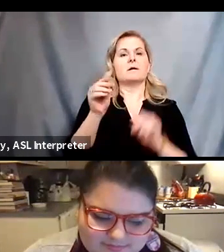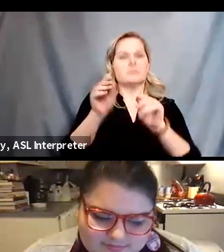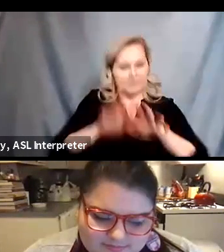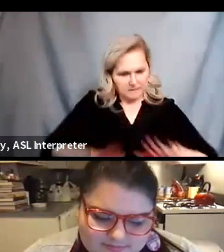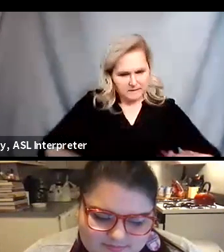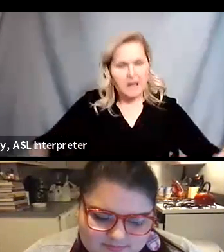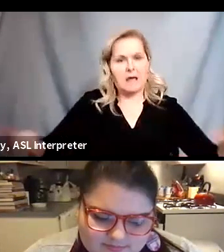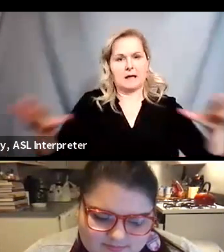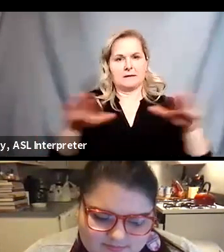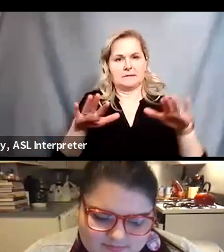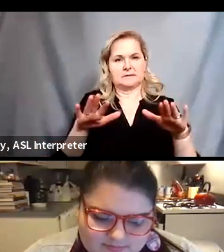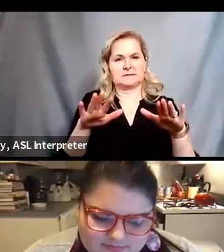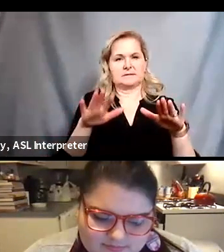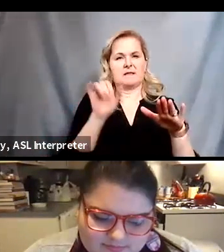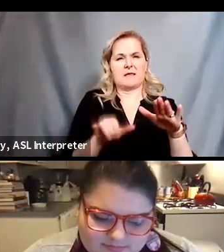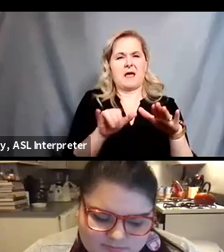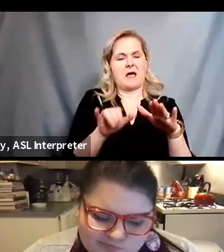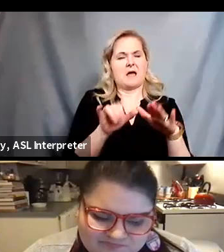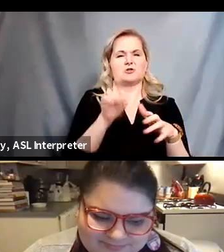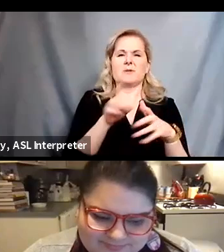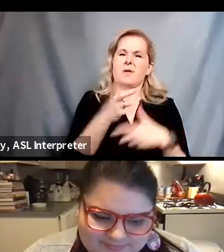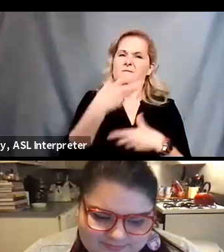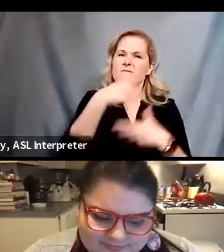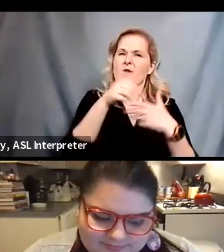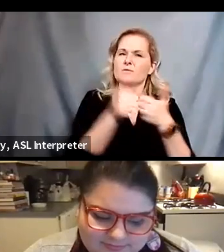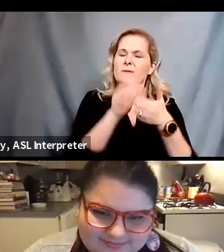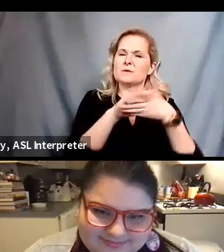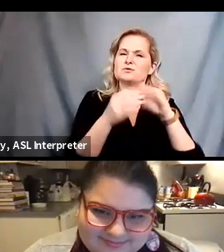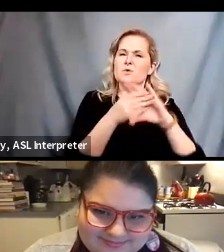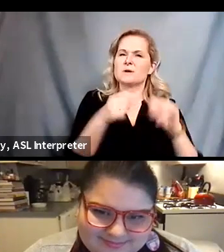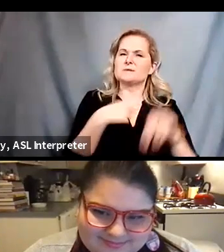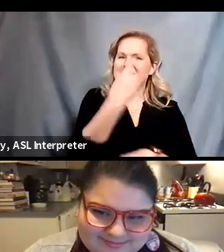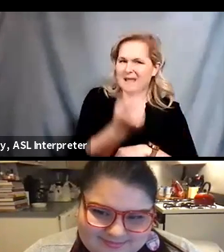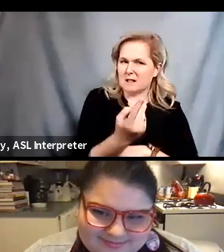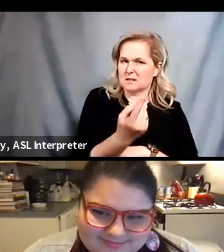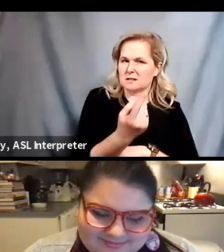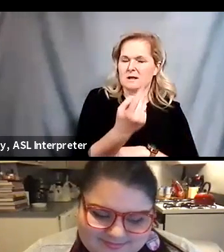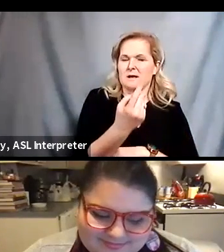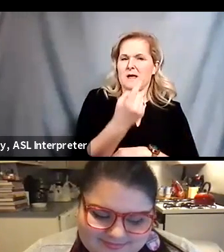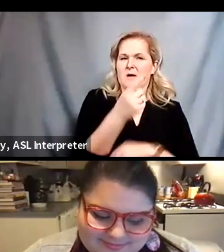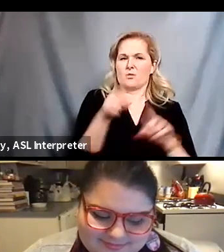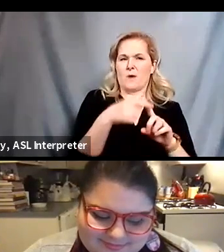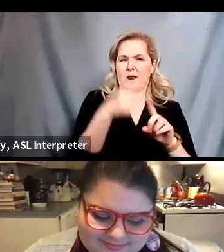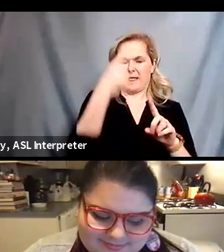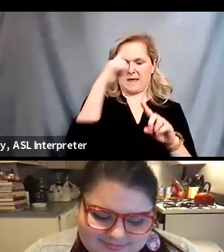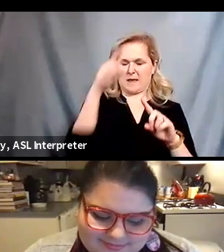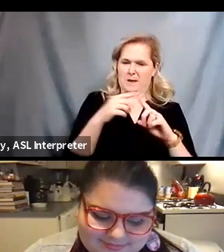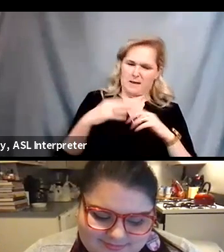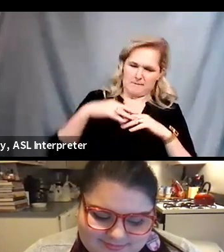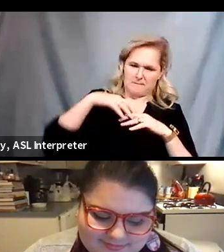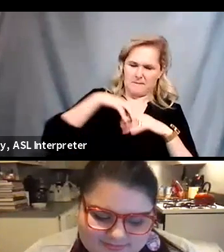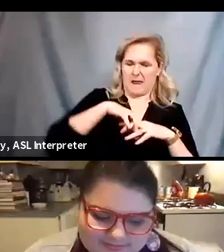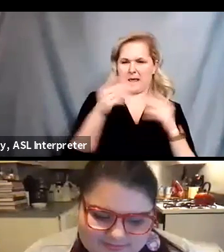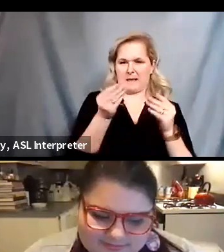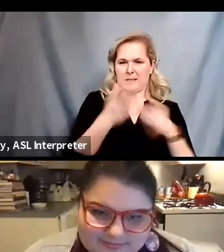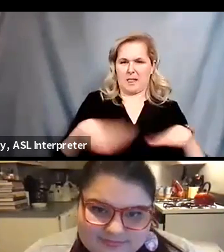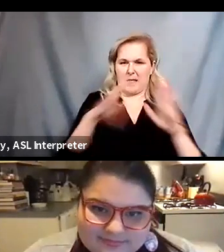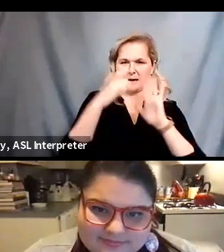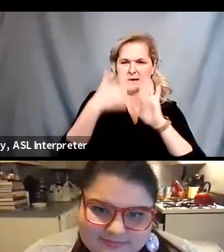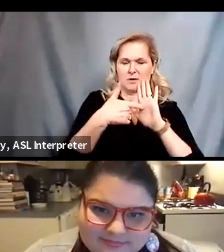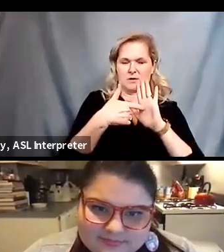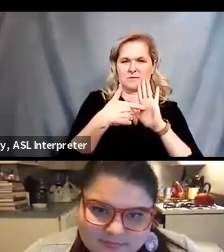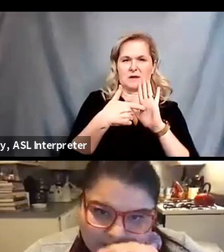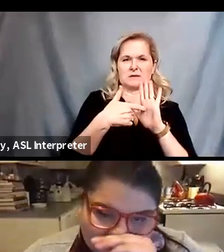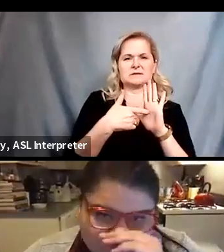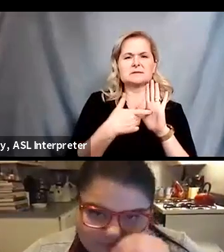those are part of, I guess, the stories we should tell. And I love this, you know, when I think of embedding the land acknowledgement. Well,